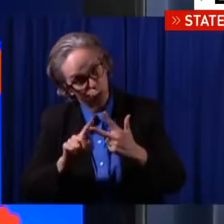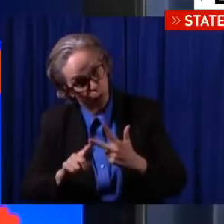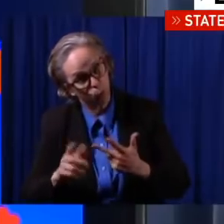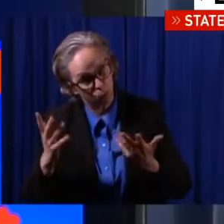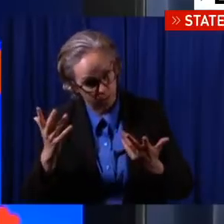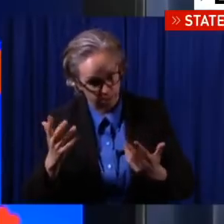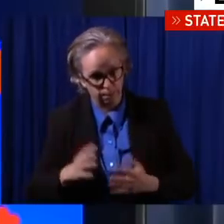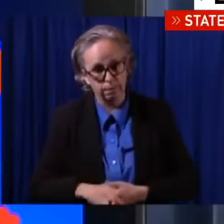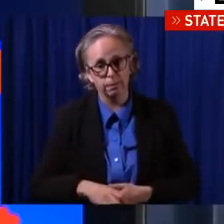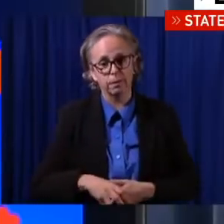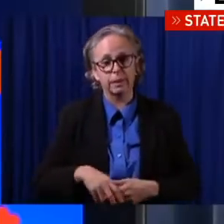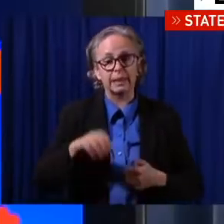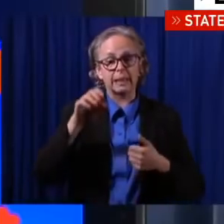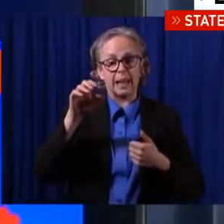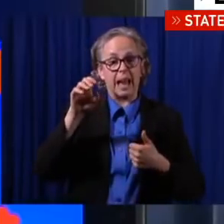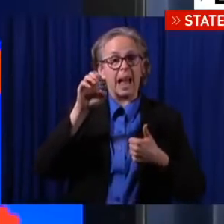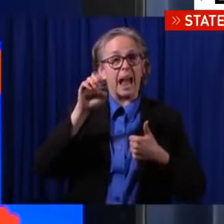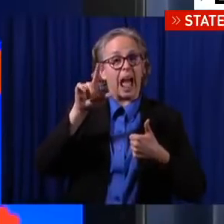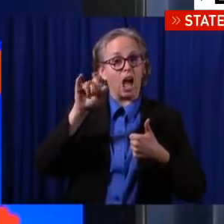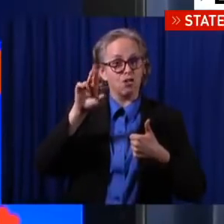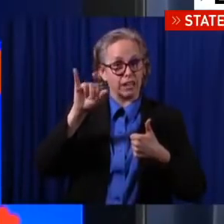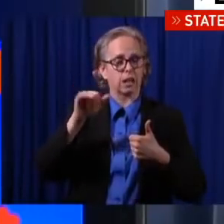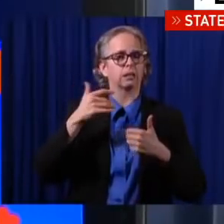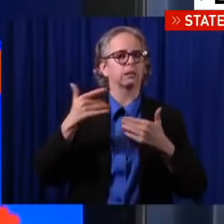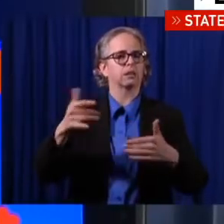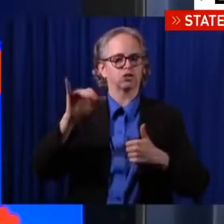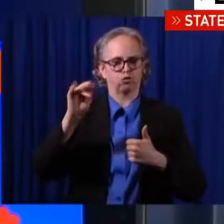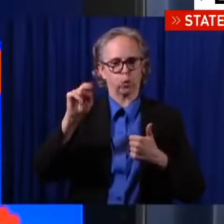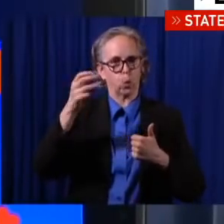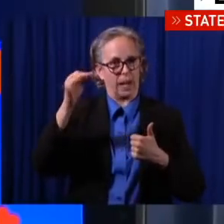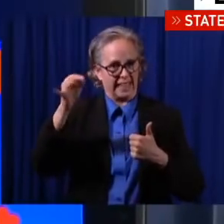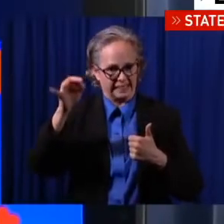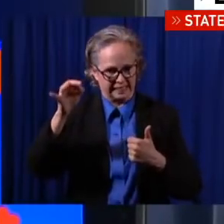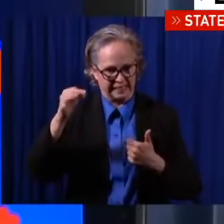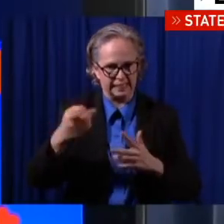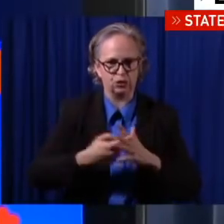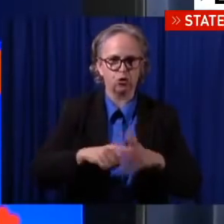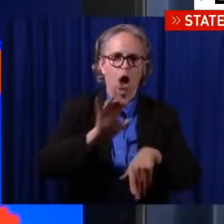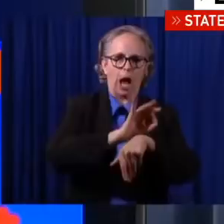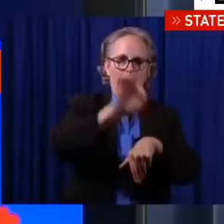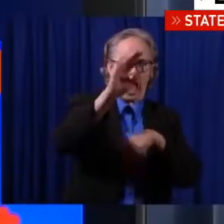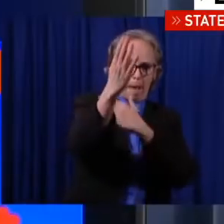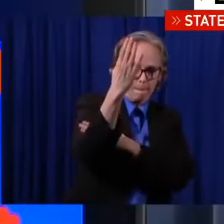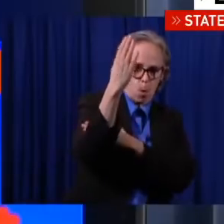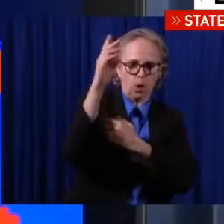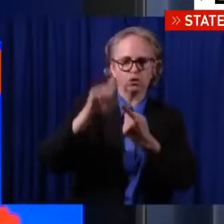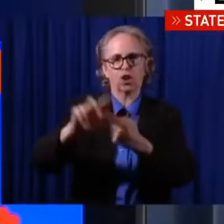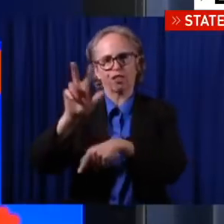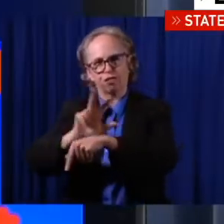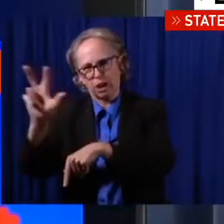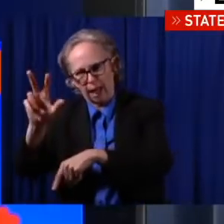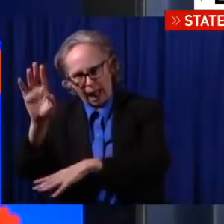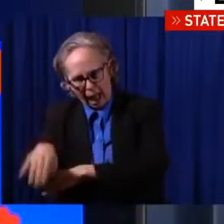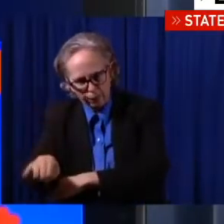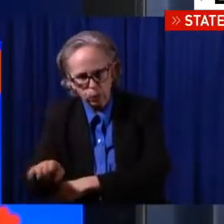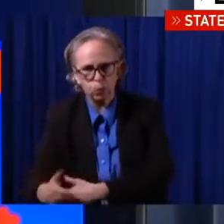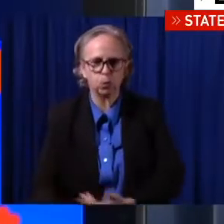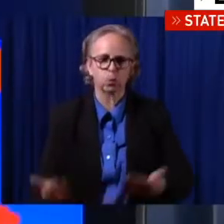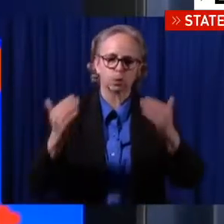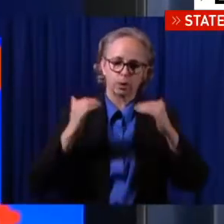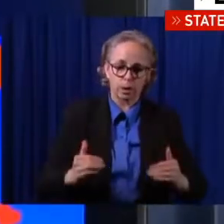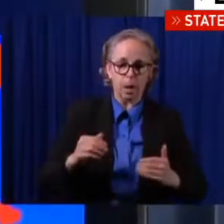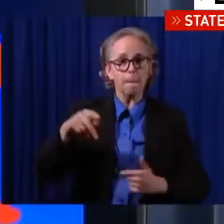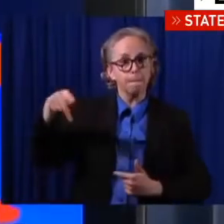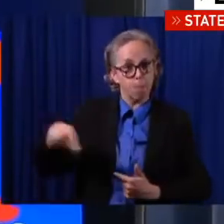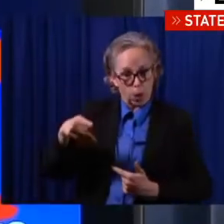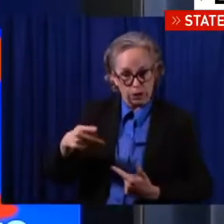June 19th from 10 a.m. to 3 p.m. In Portsmouth, testing will be available on June 24th at the